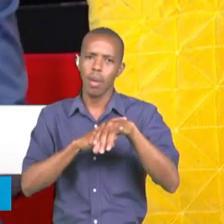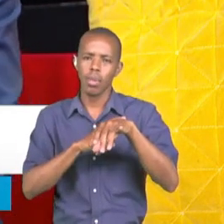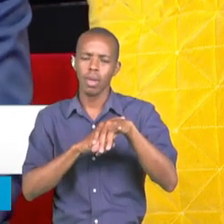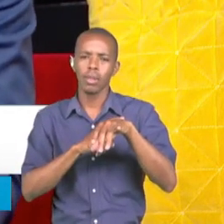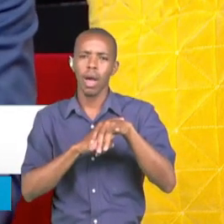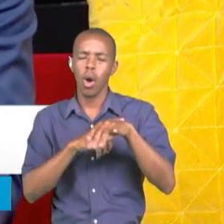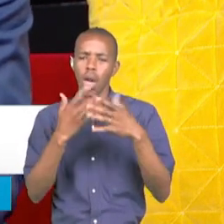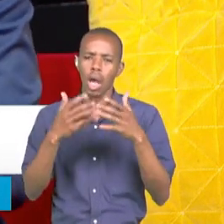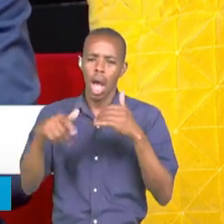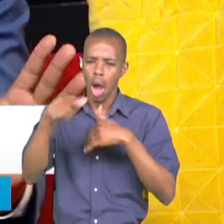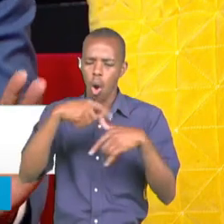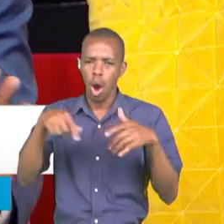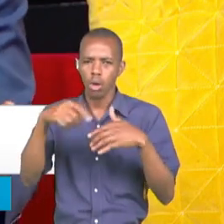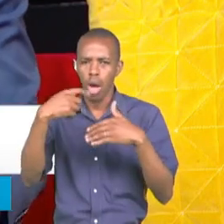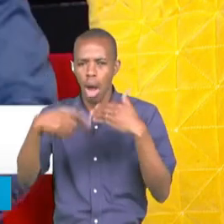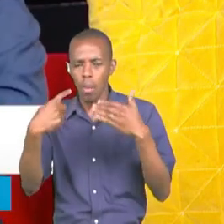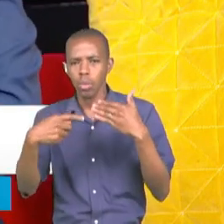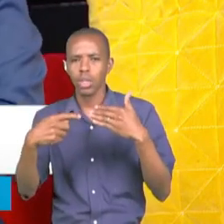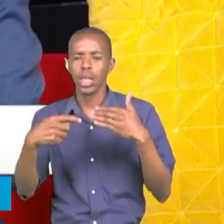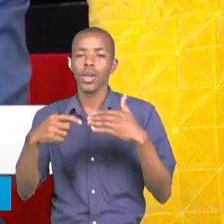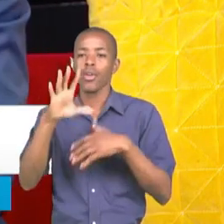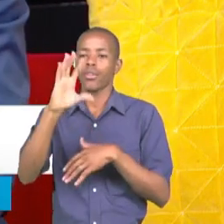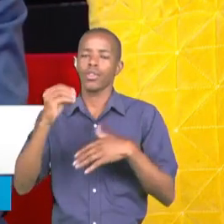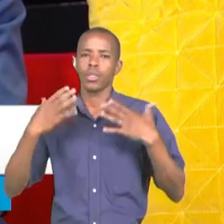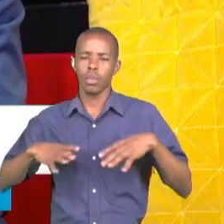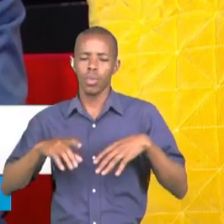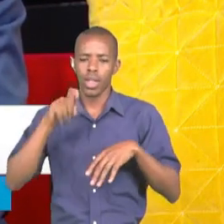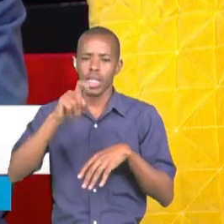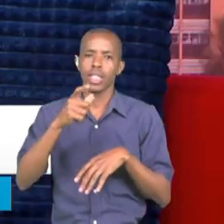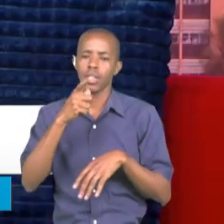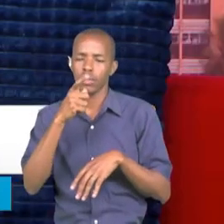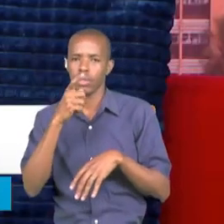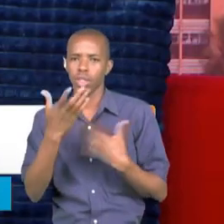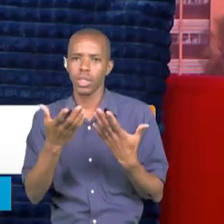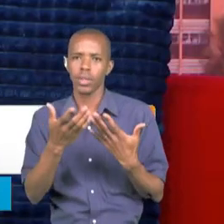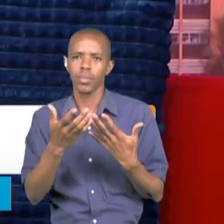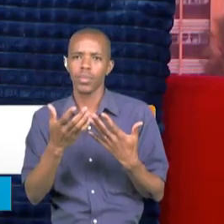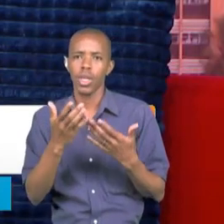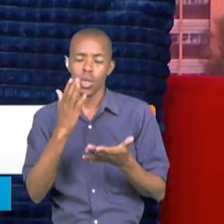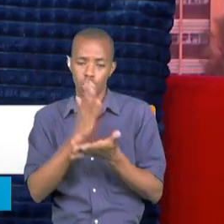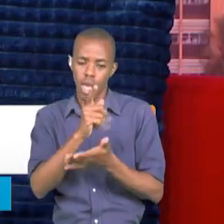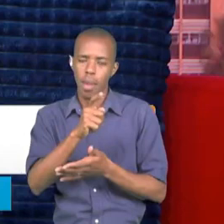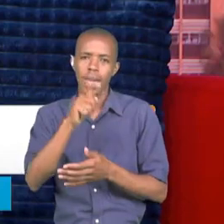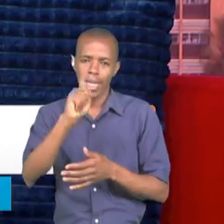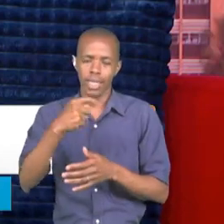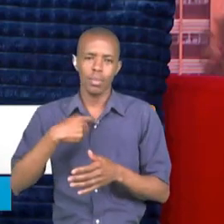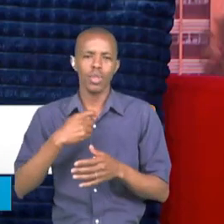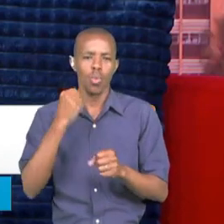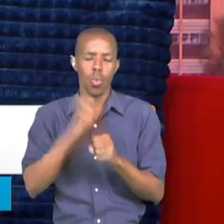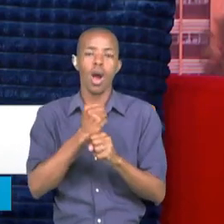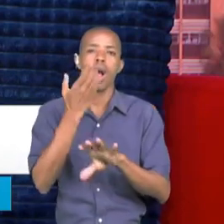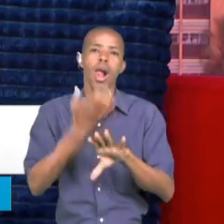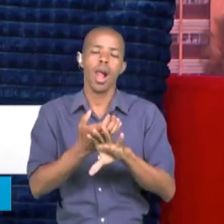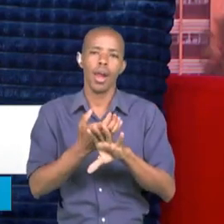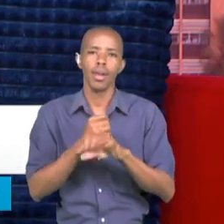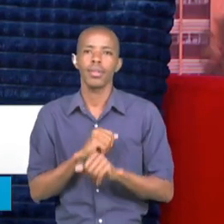people. How will you? It's a crash program. Mm-hmm. By one, they want their food. Apo inabidi nimecheza kama mimi.